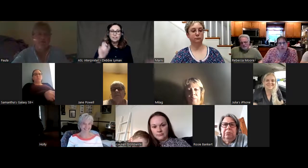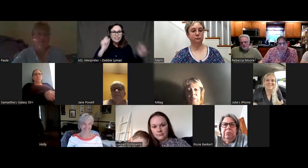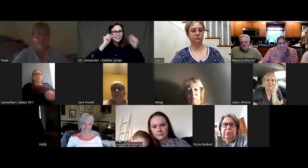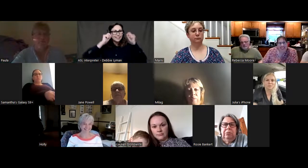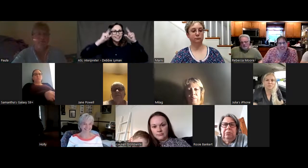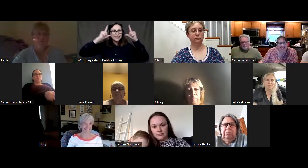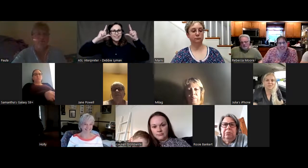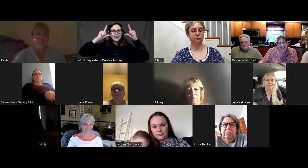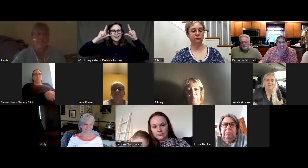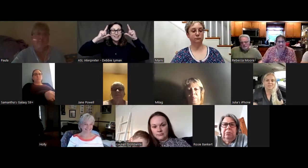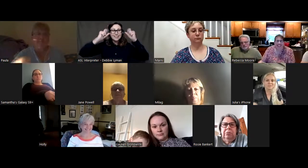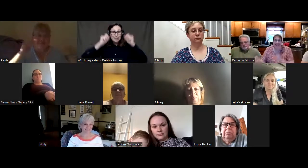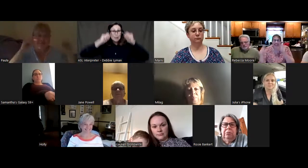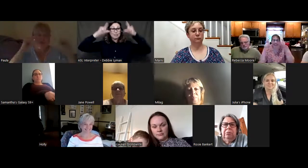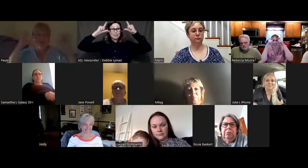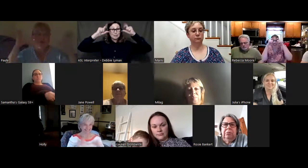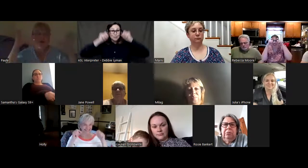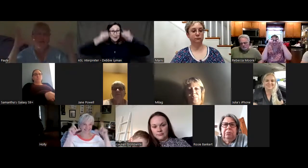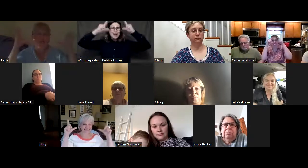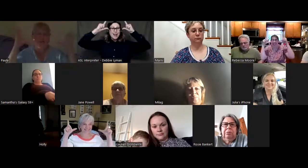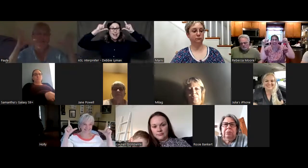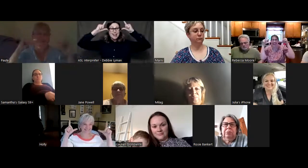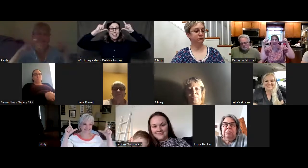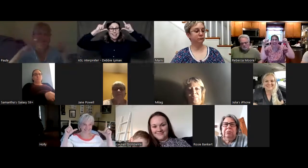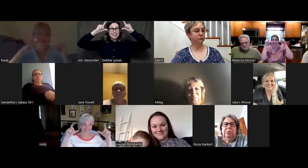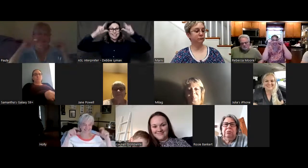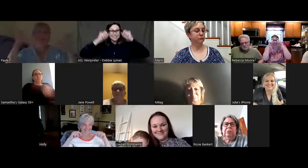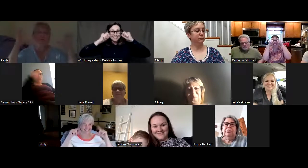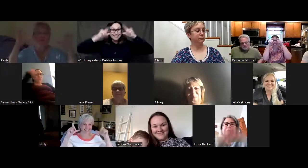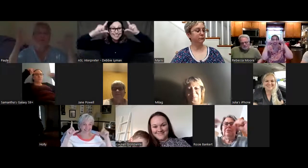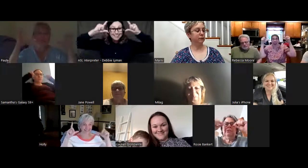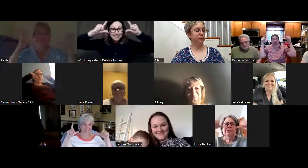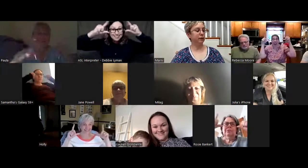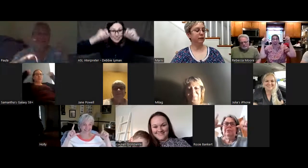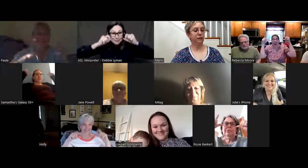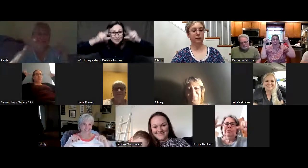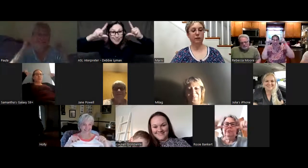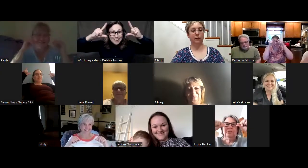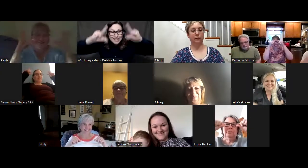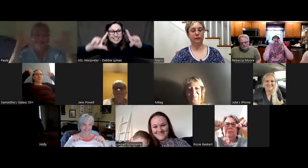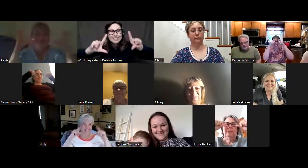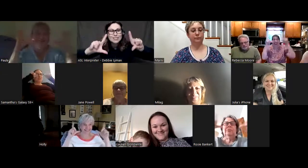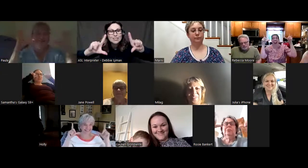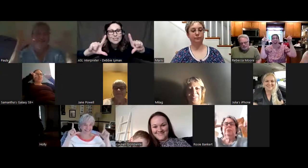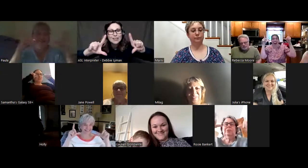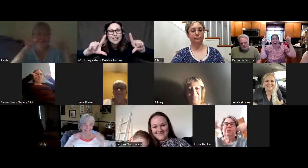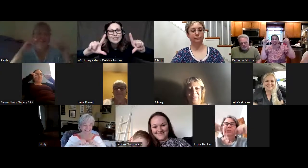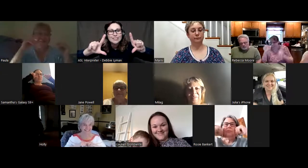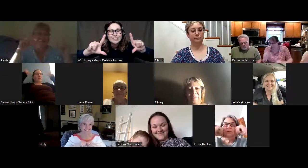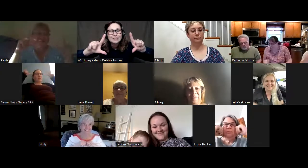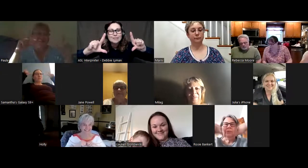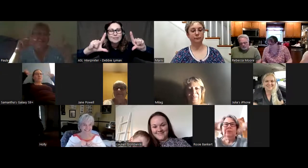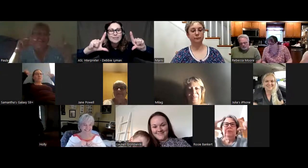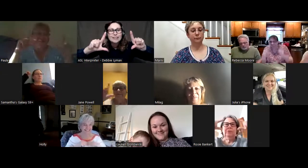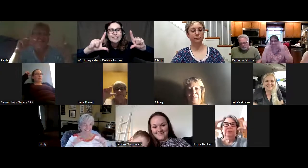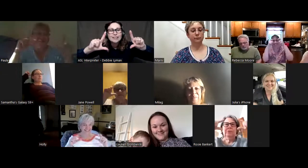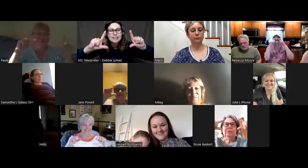Surprise. Good, wow, I'm Right. surprised. Right. I'm surprised. So it's 2